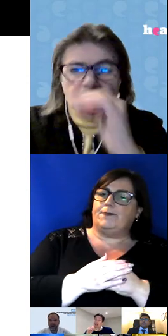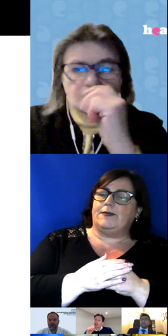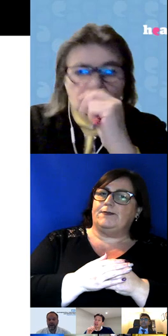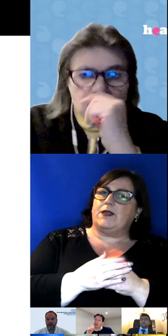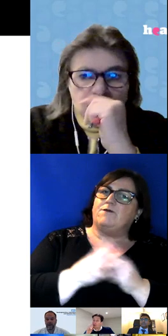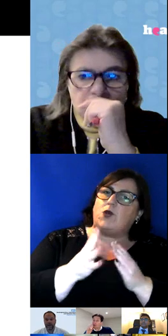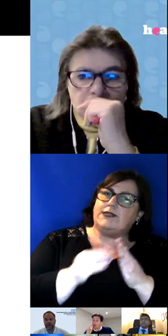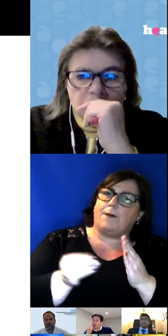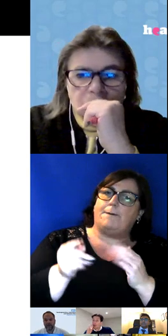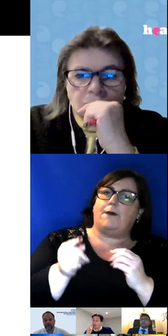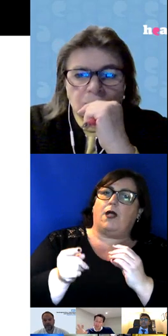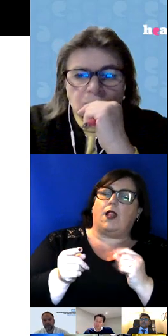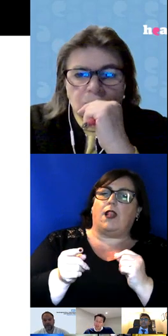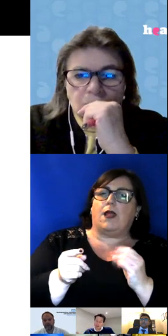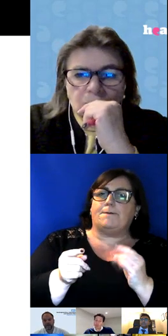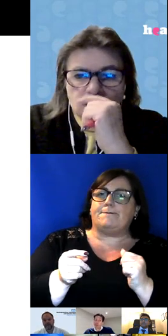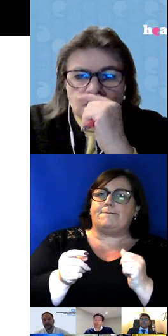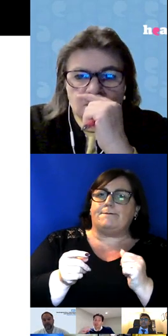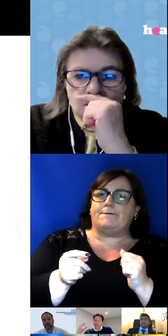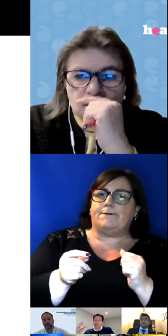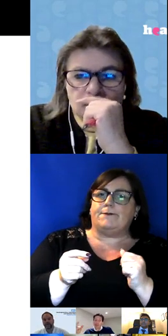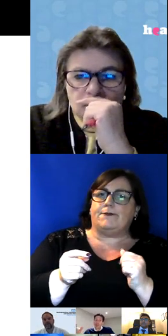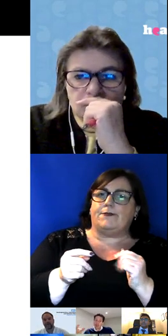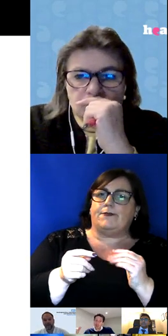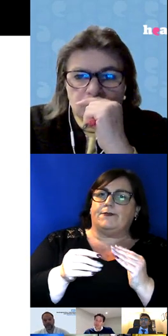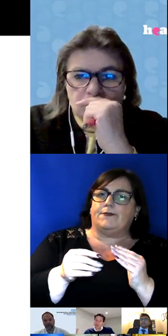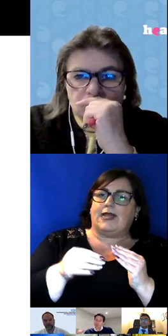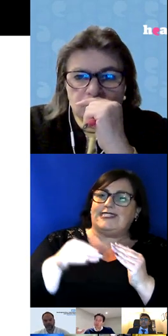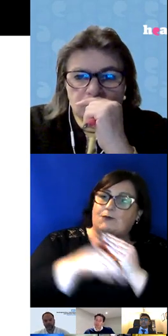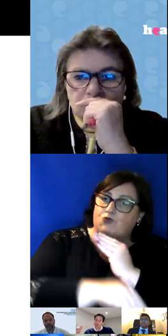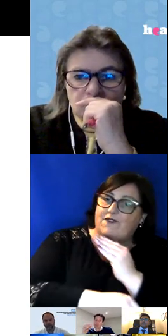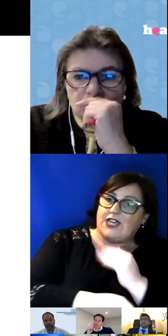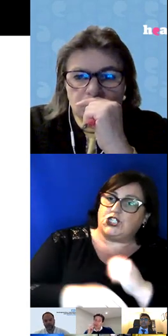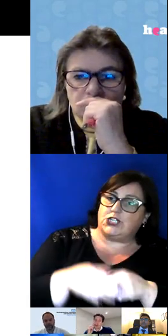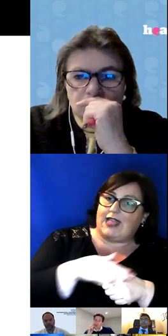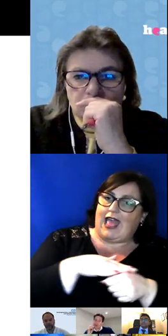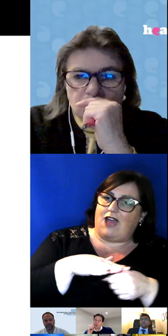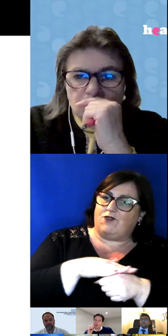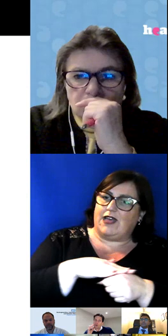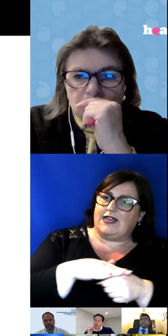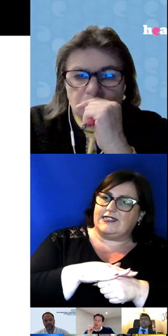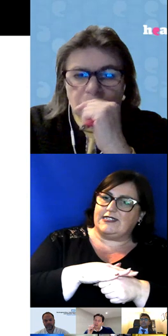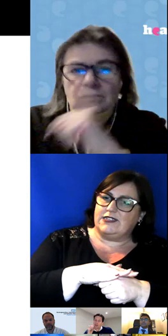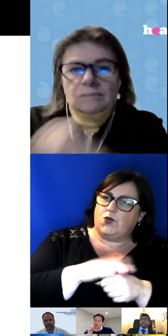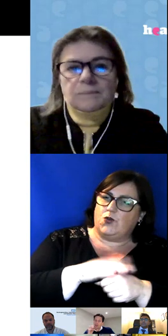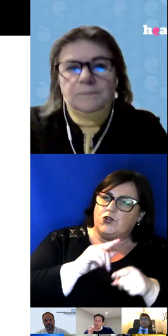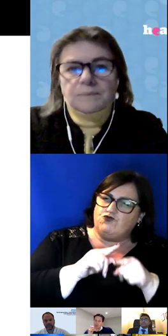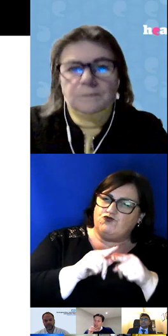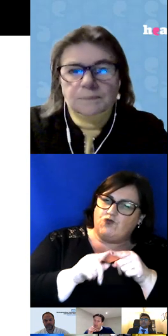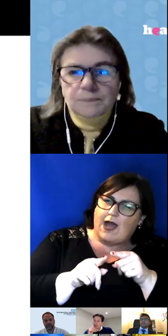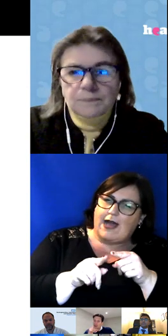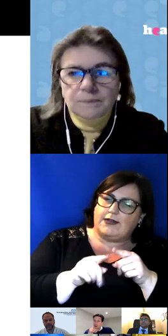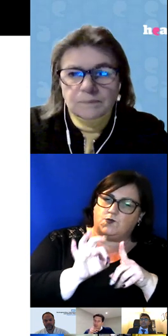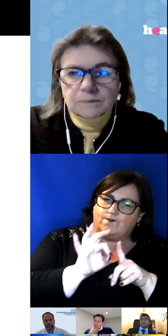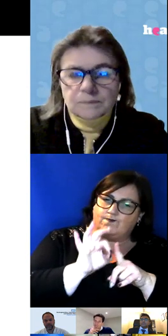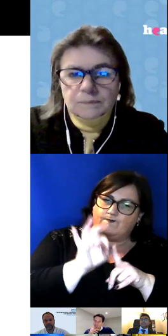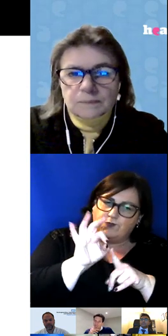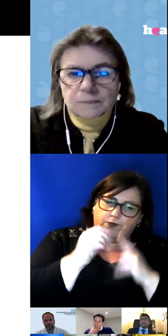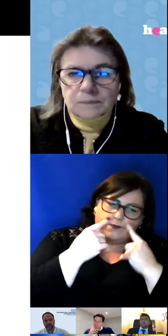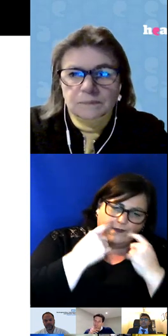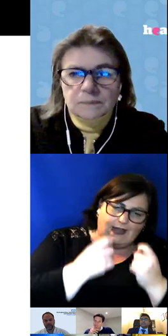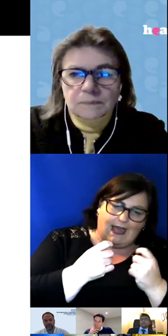areas of particular deprivation and trying to be more targeted in the care and support that we provide in those